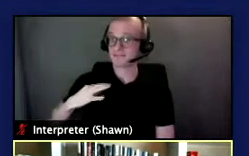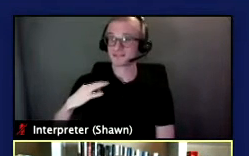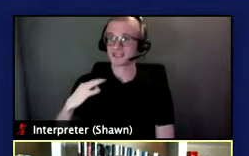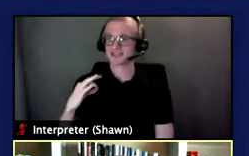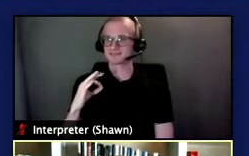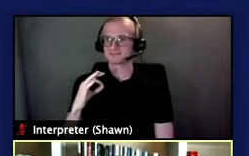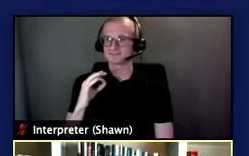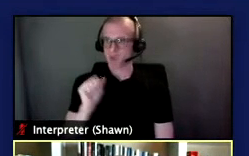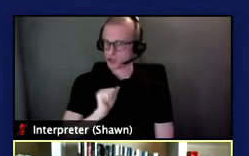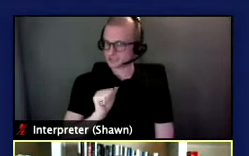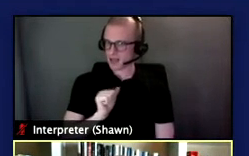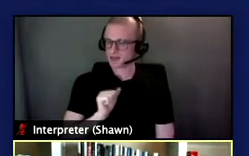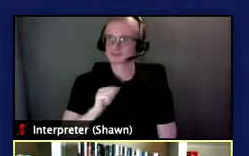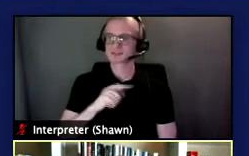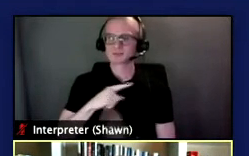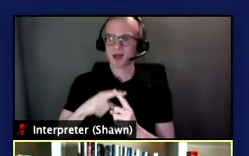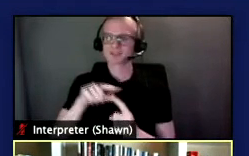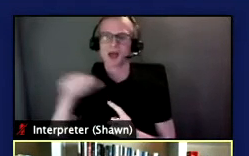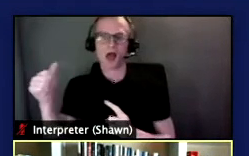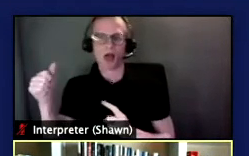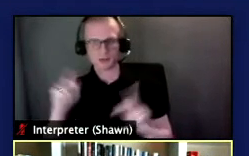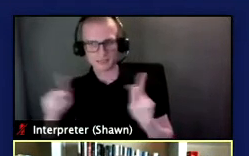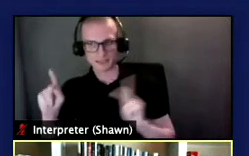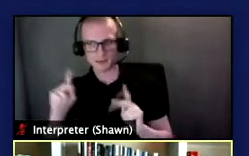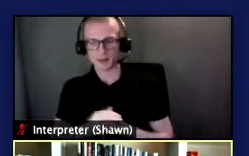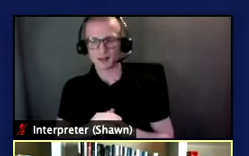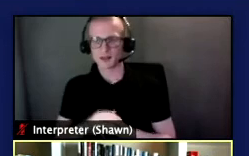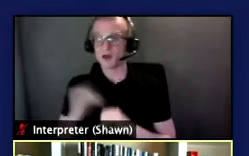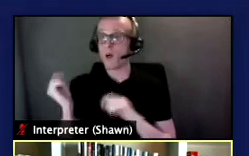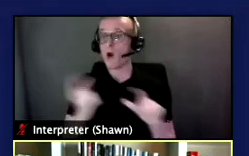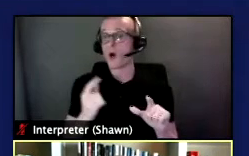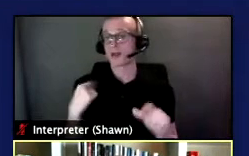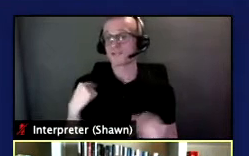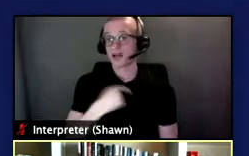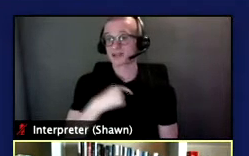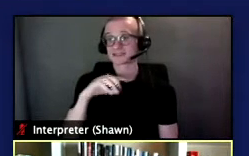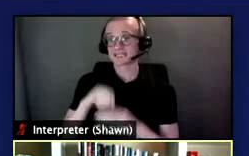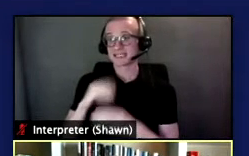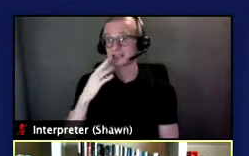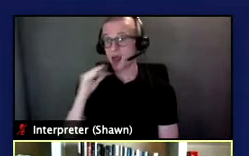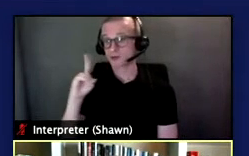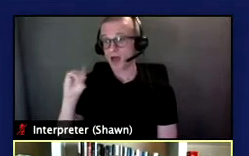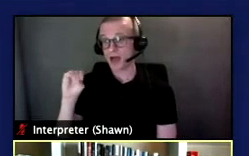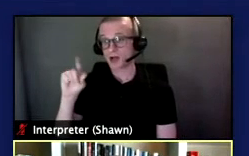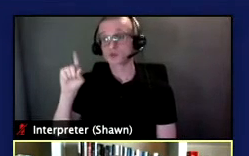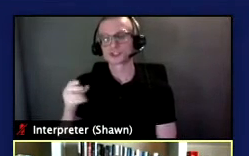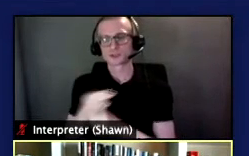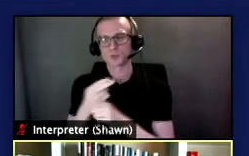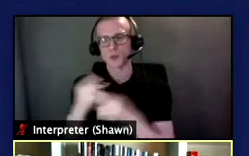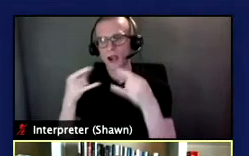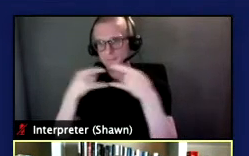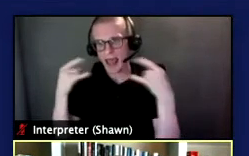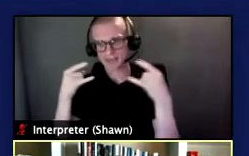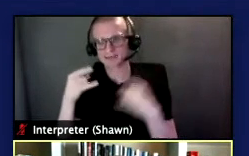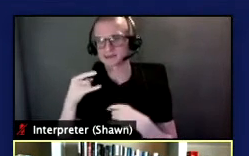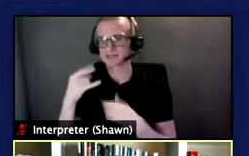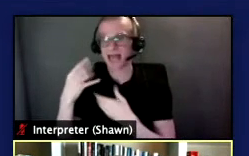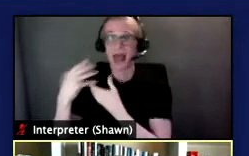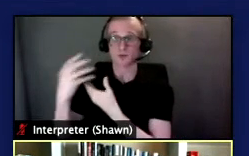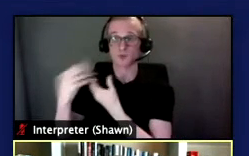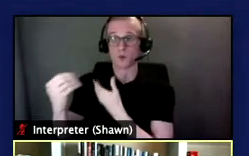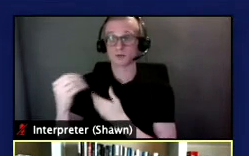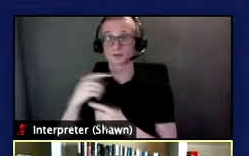All of us in Colorado should be wearing our masks when we're outdoors or indoors in essential jobs or in our